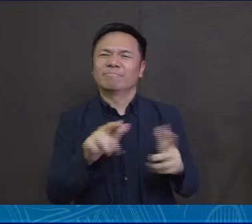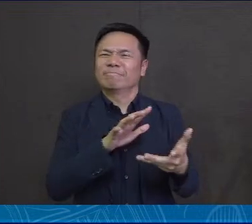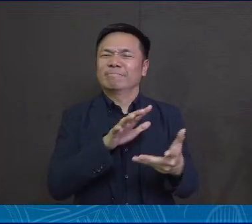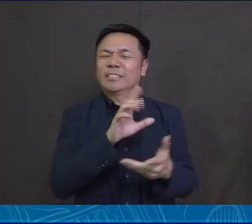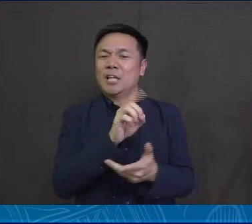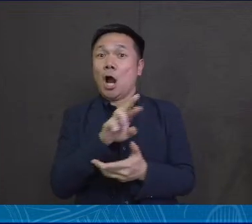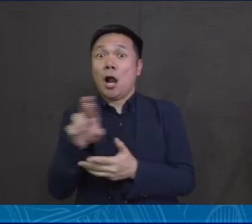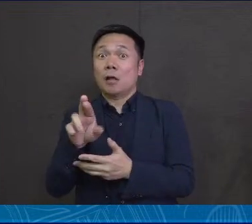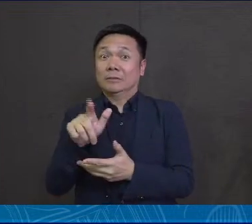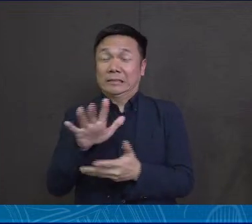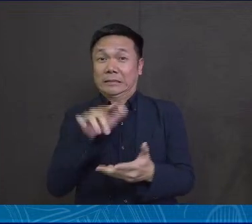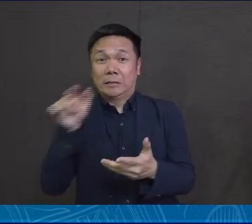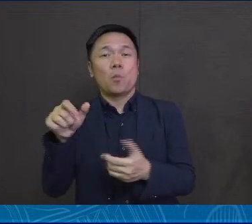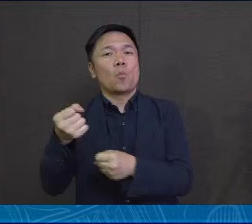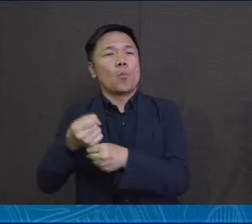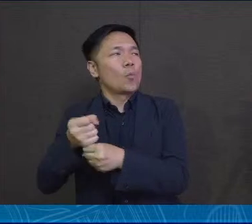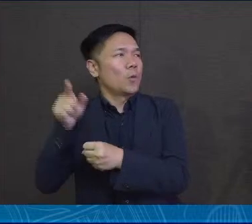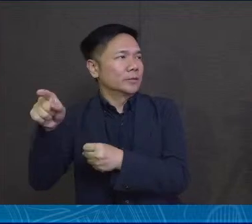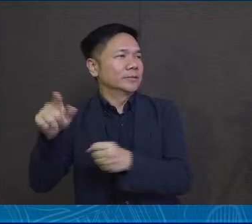Management with AIM.